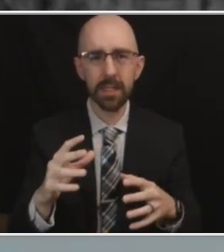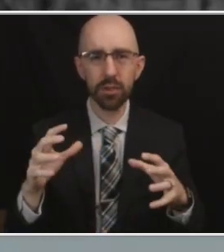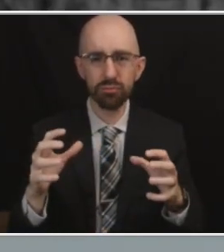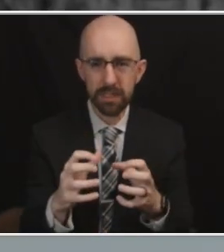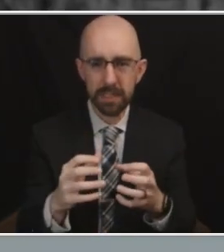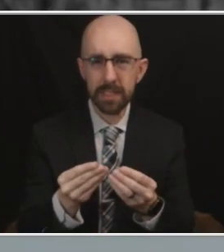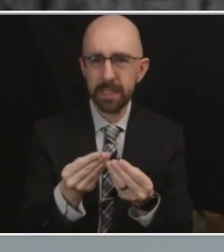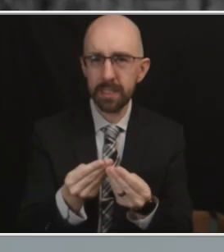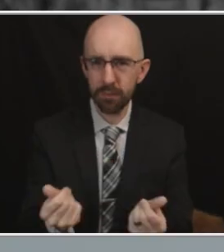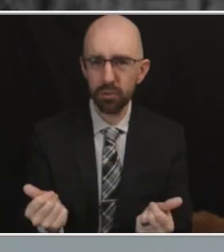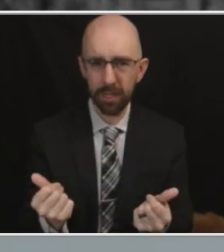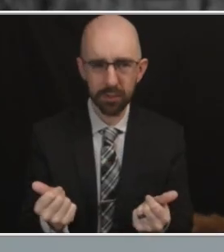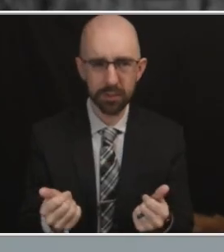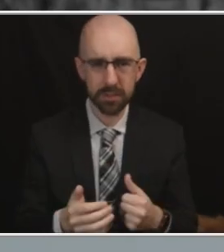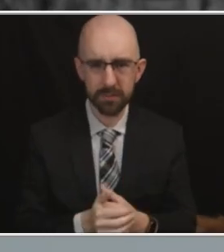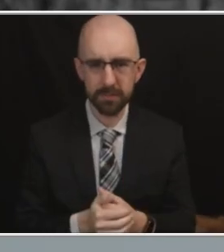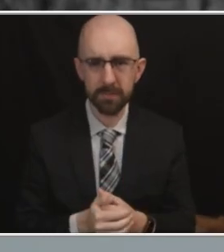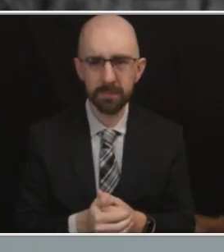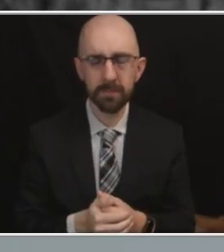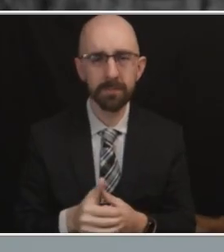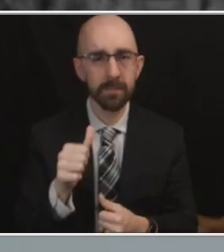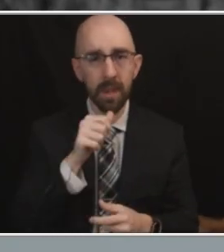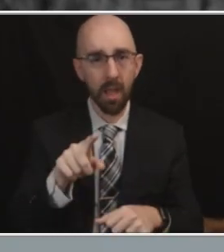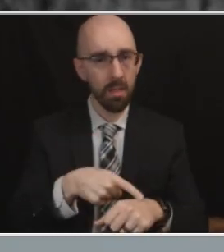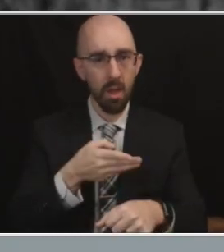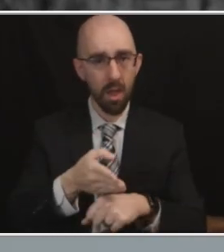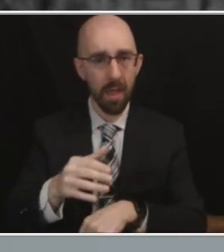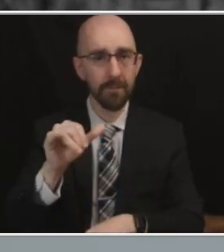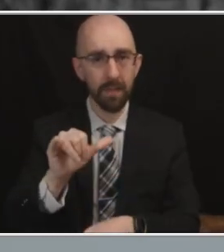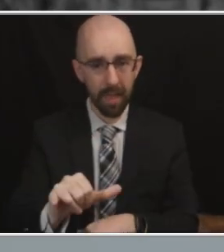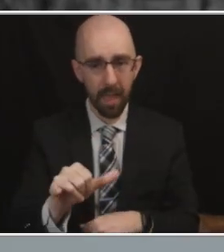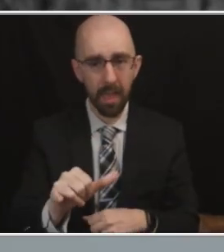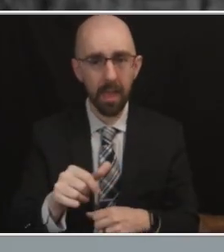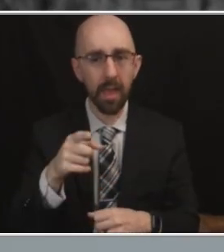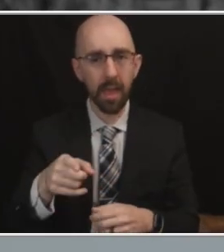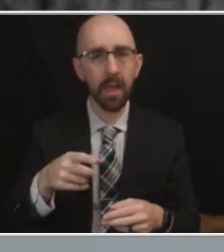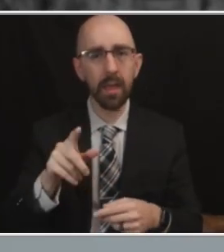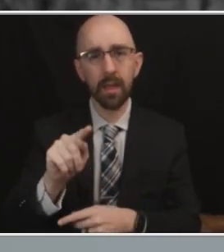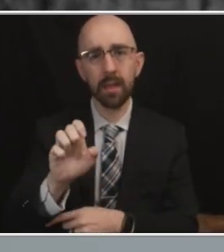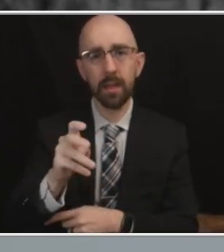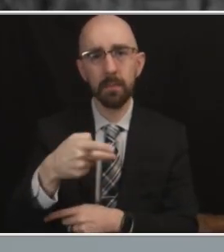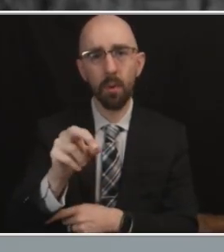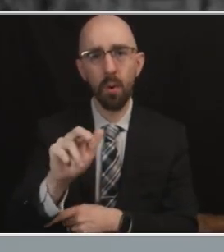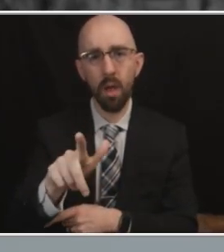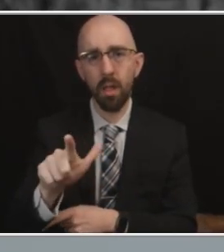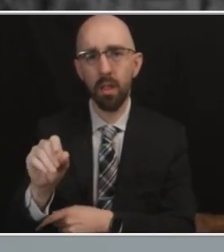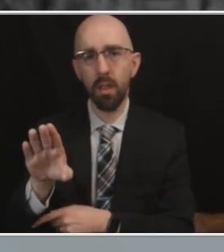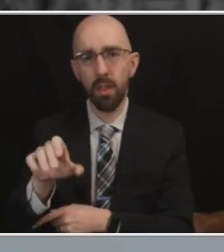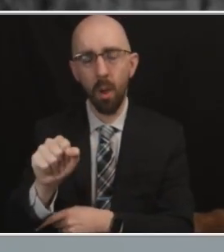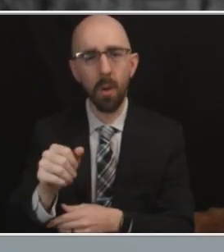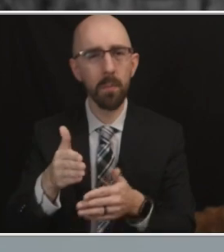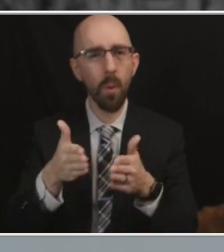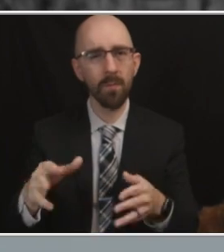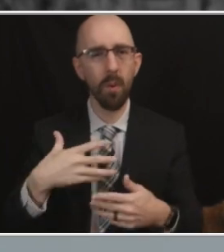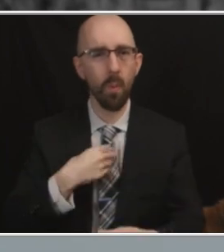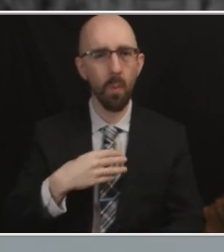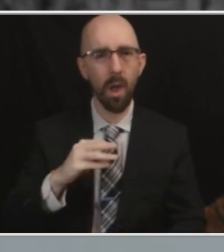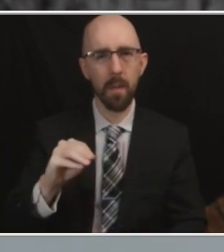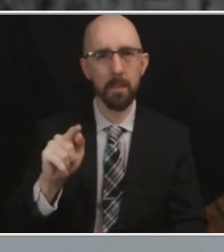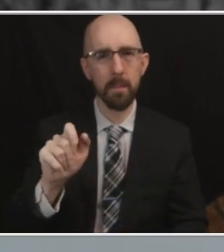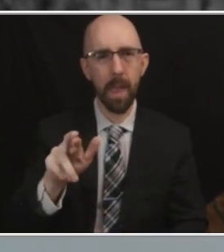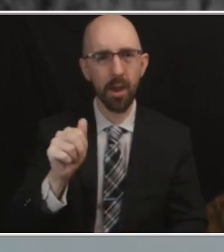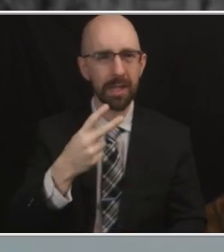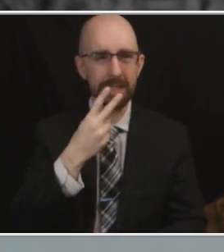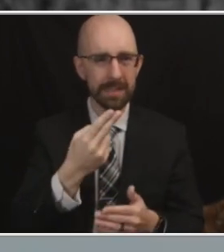deterioration, followed not long after that by temporal lobes and even the overall white matter, which we can see on both of the photos